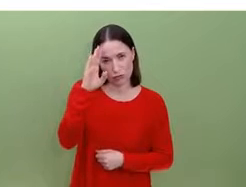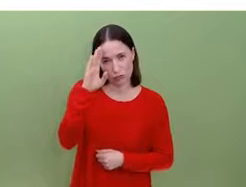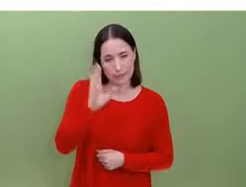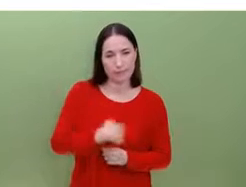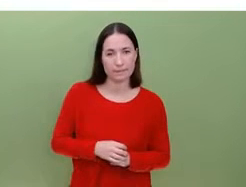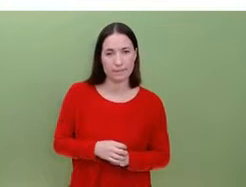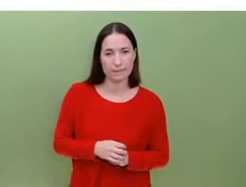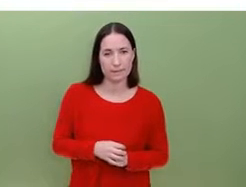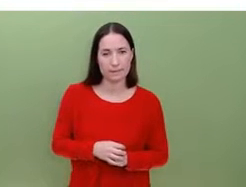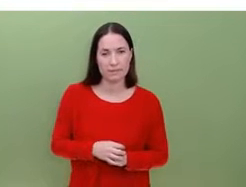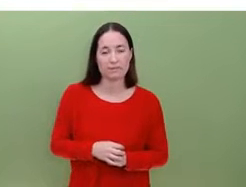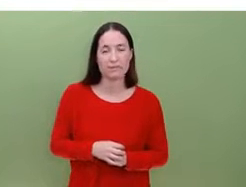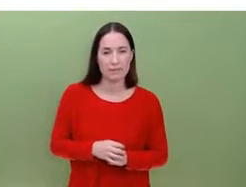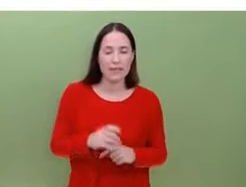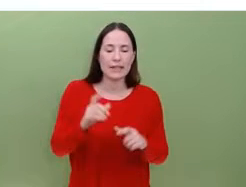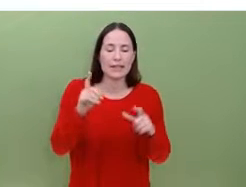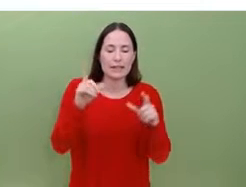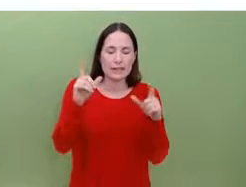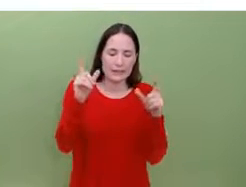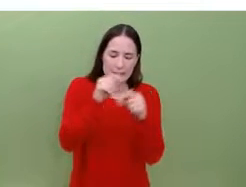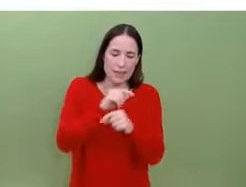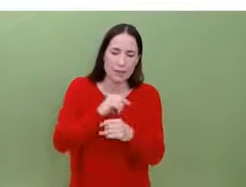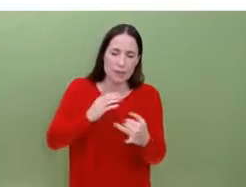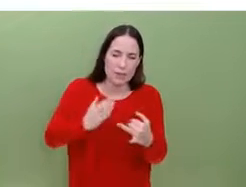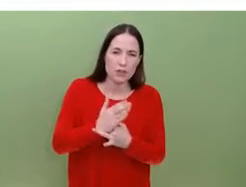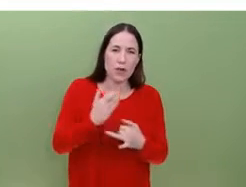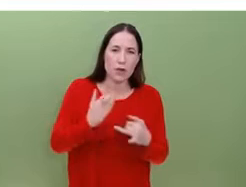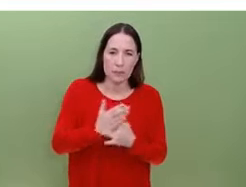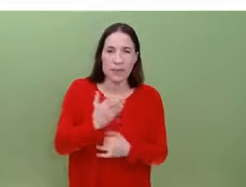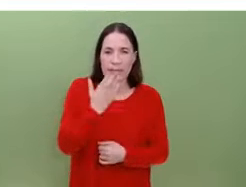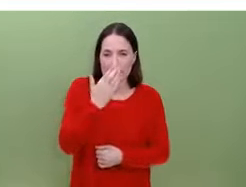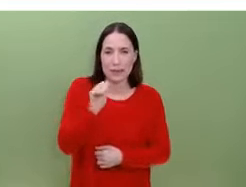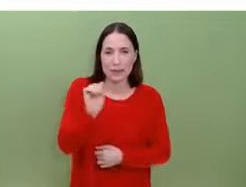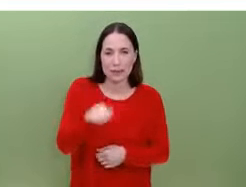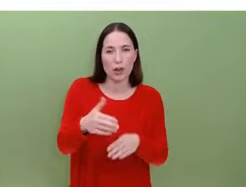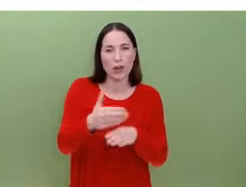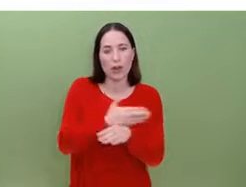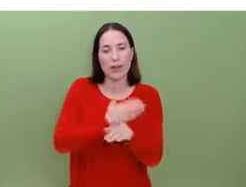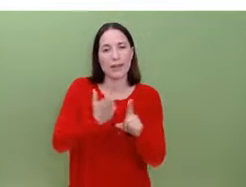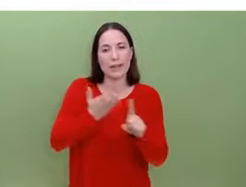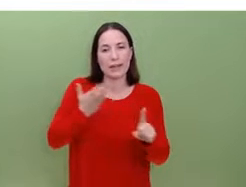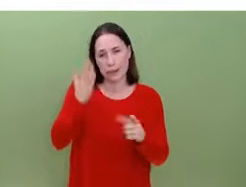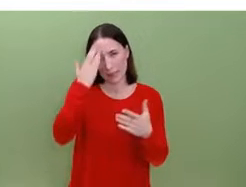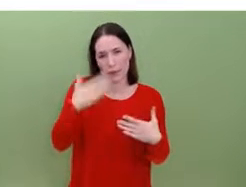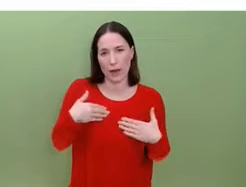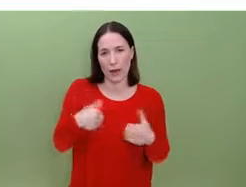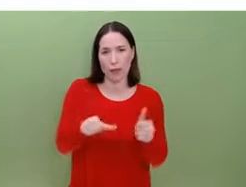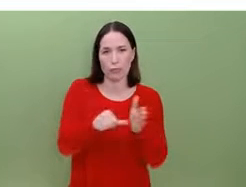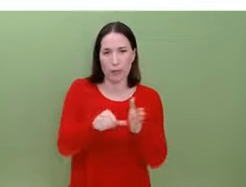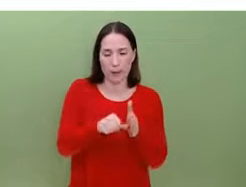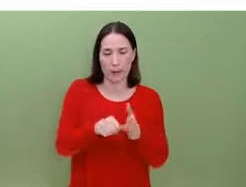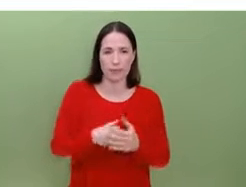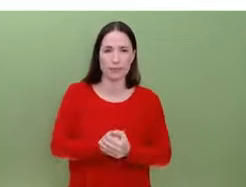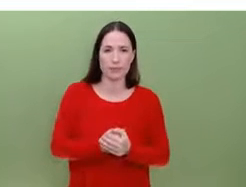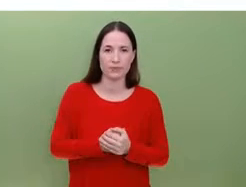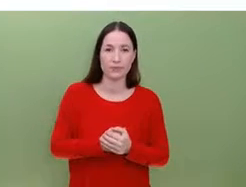that sleep disturbance is an early indicator of mental health problems. That doesn't, of course, mean that